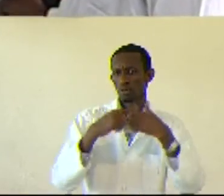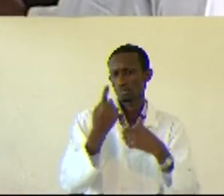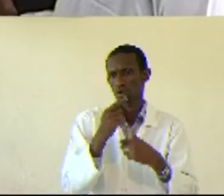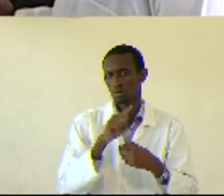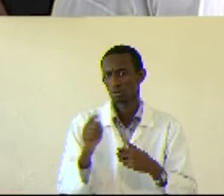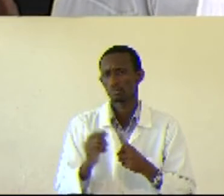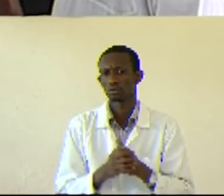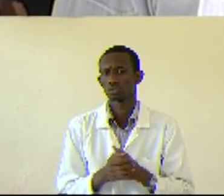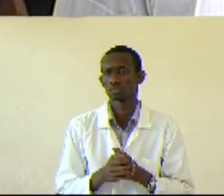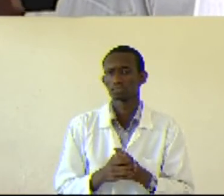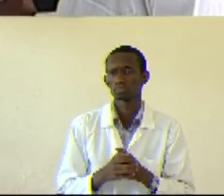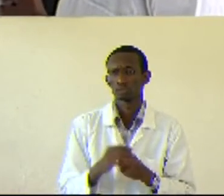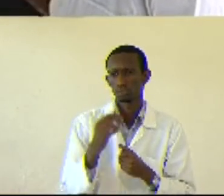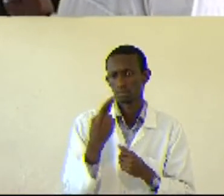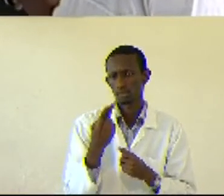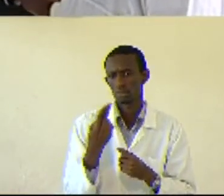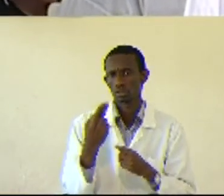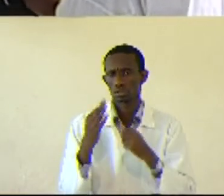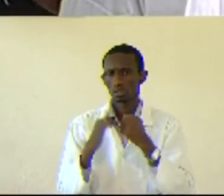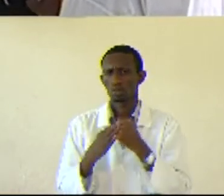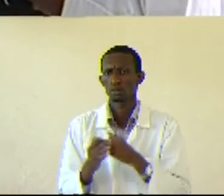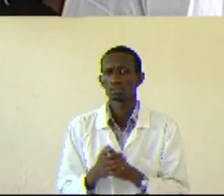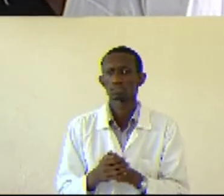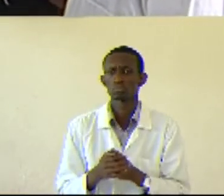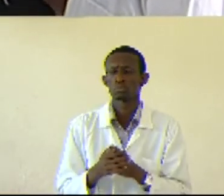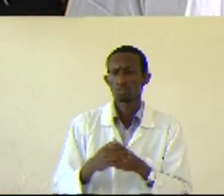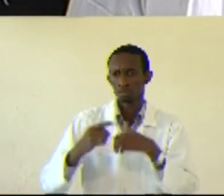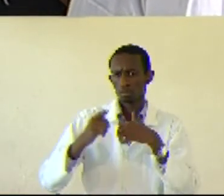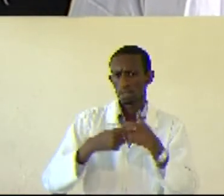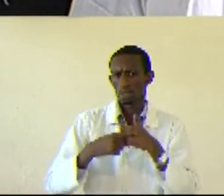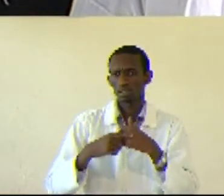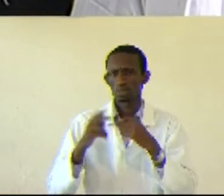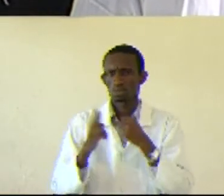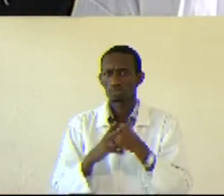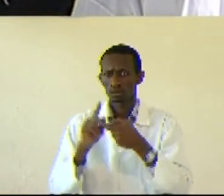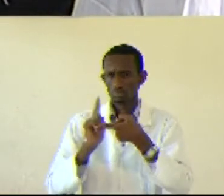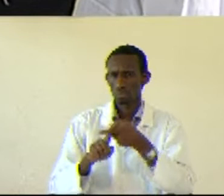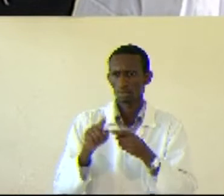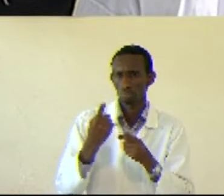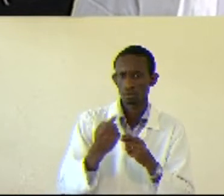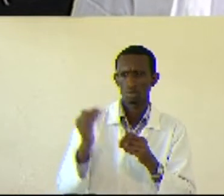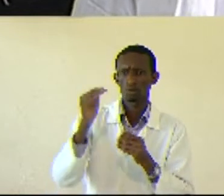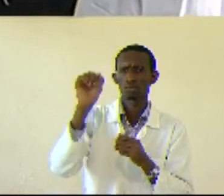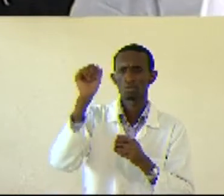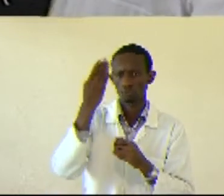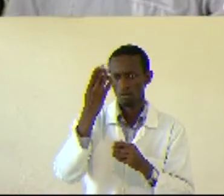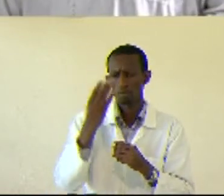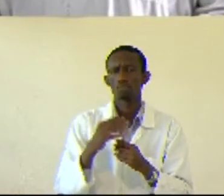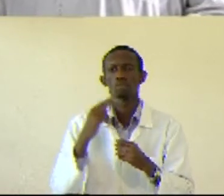4 is 28, minus 7x plus 1 power 4, then plus